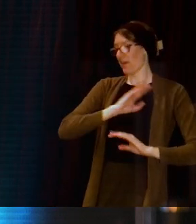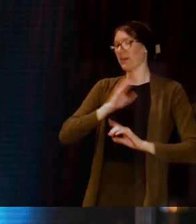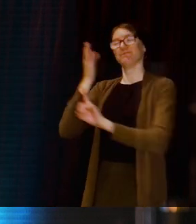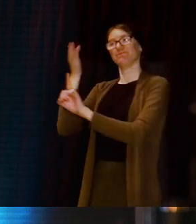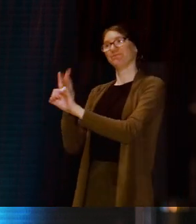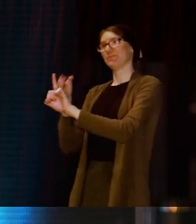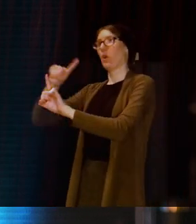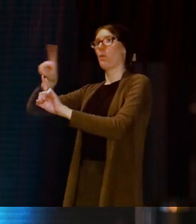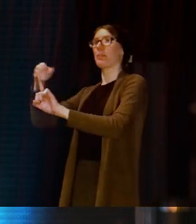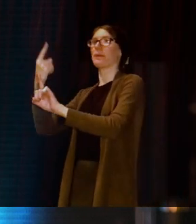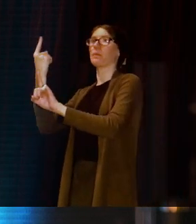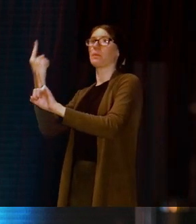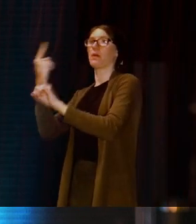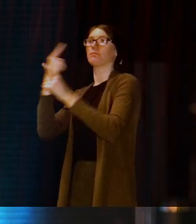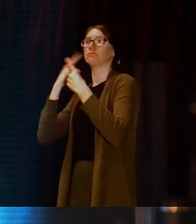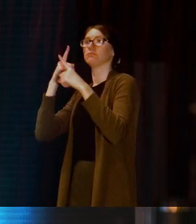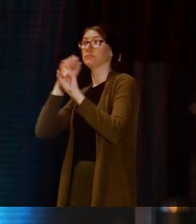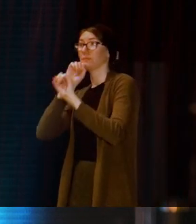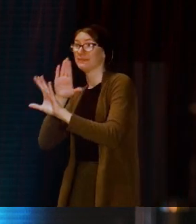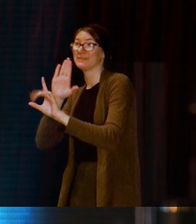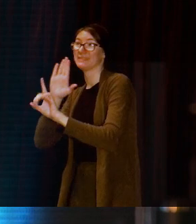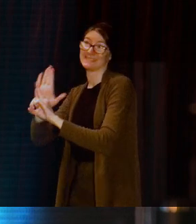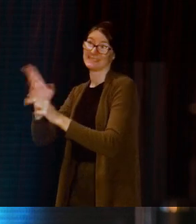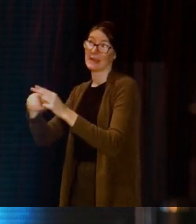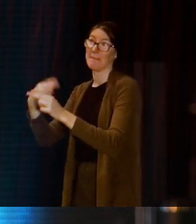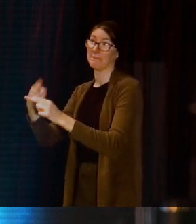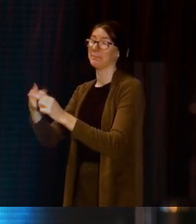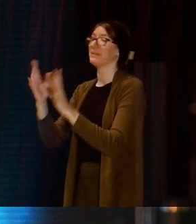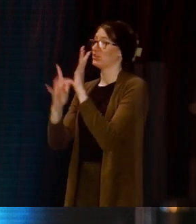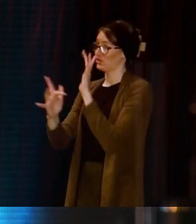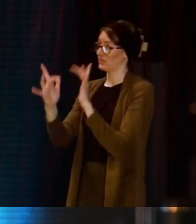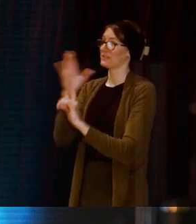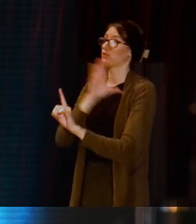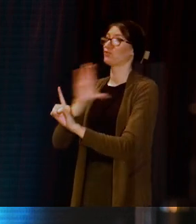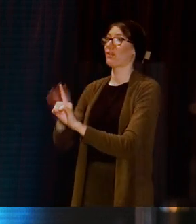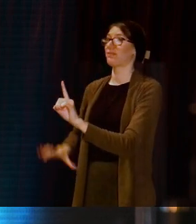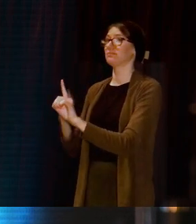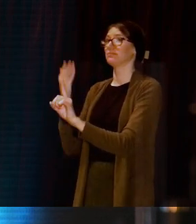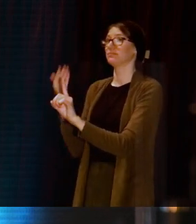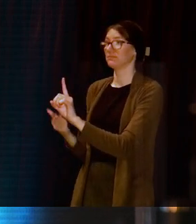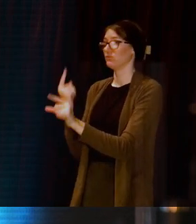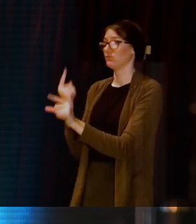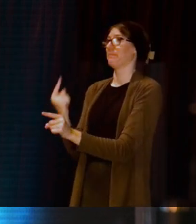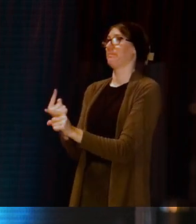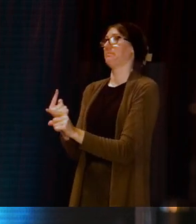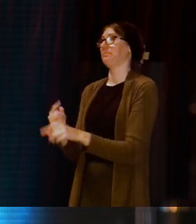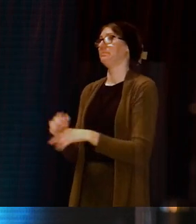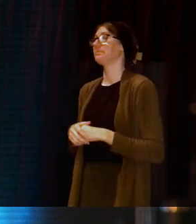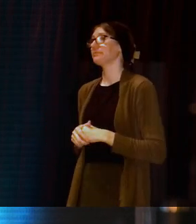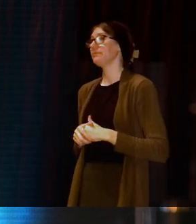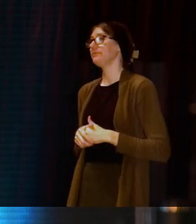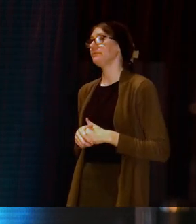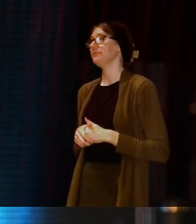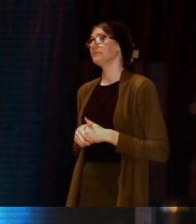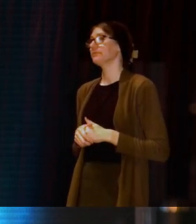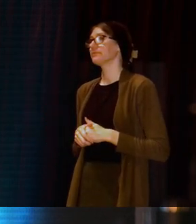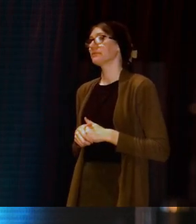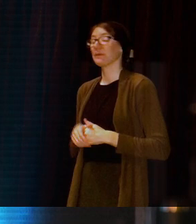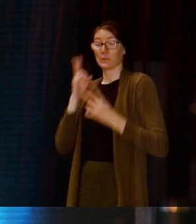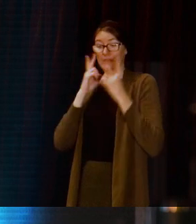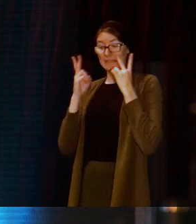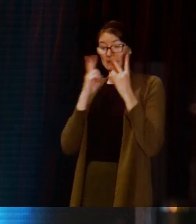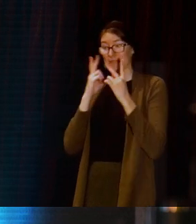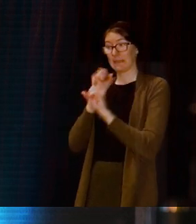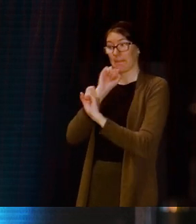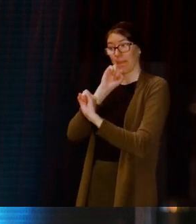bring the immense blessing. His name? Jesus Christ. That's exactly right. But just because we see those